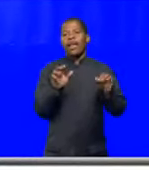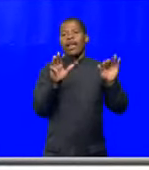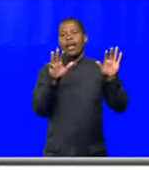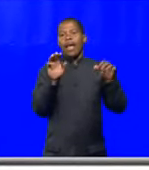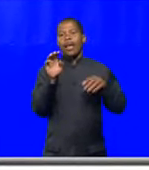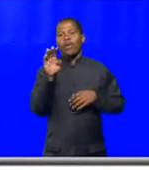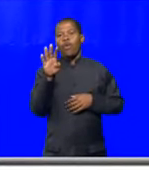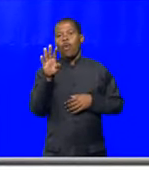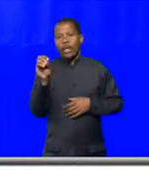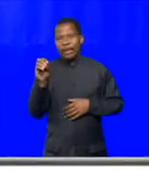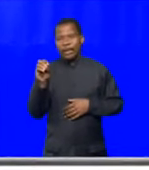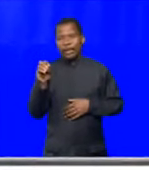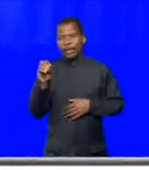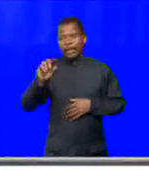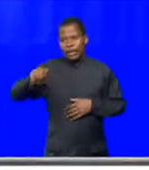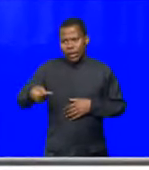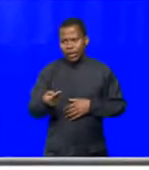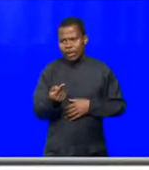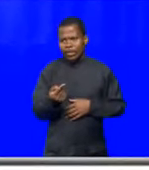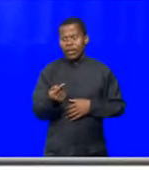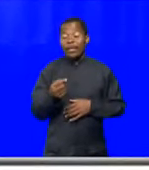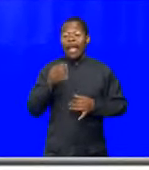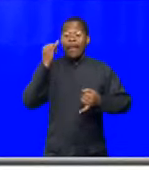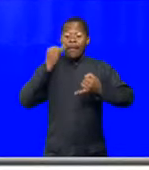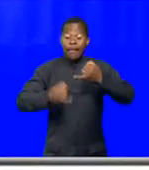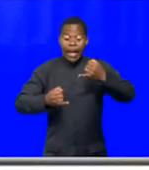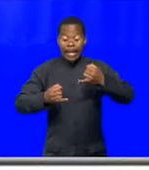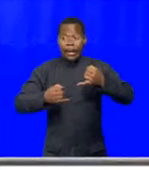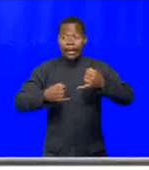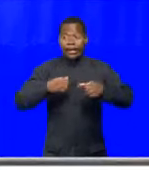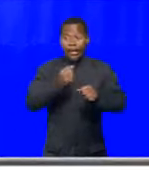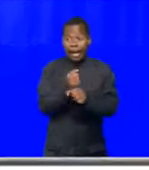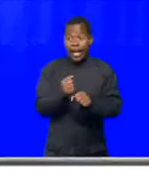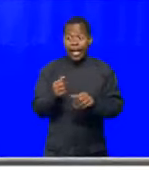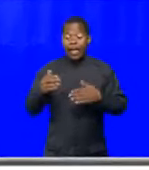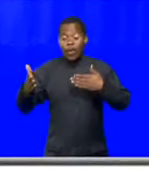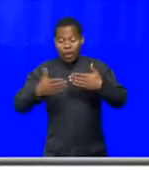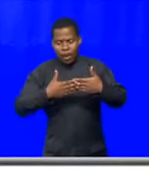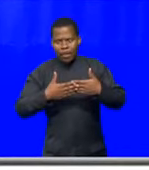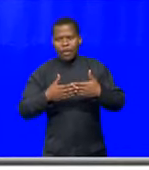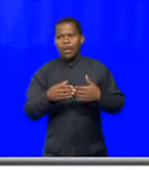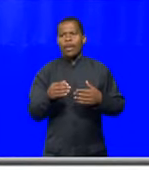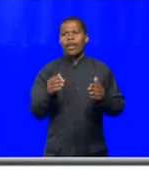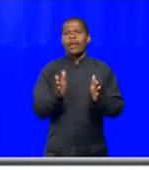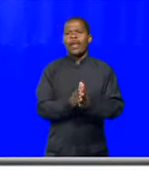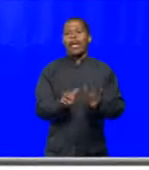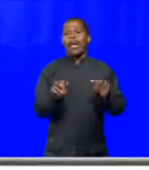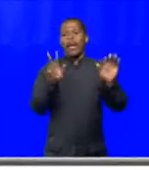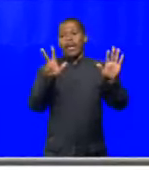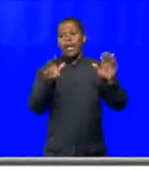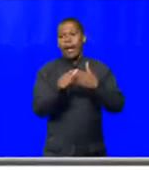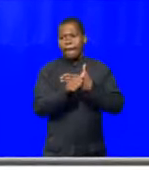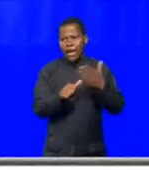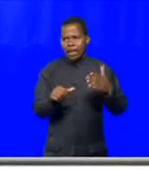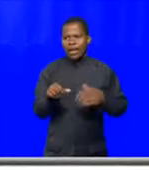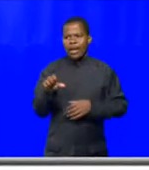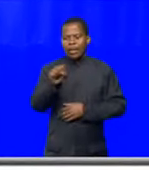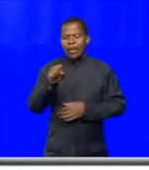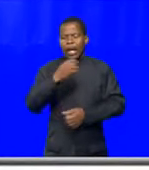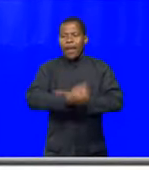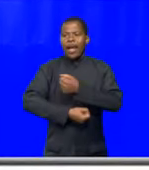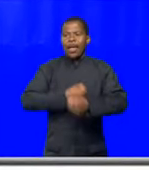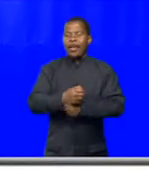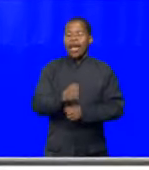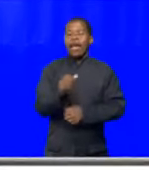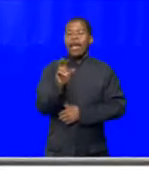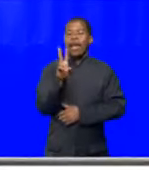2,940,000 votes. The closing day of voting will be on the 18th of September this year. For